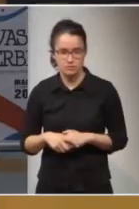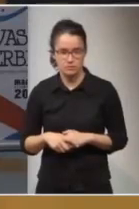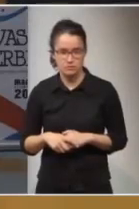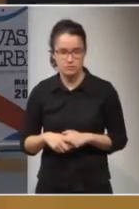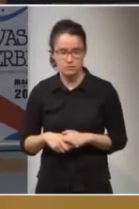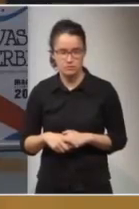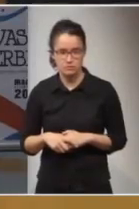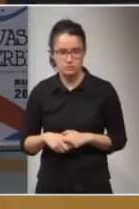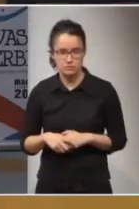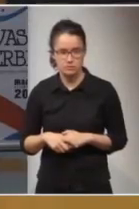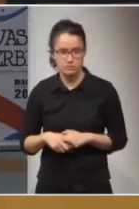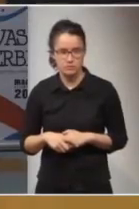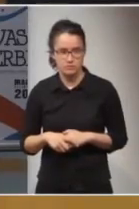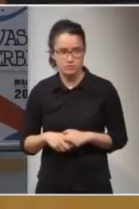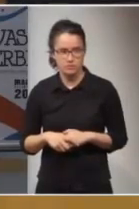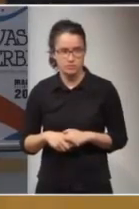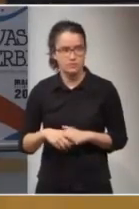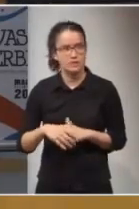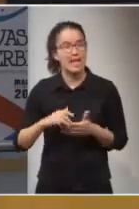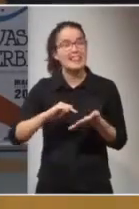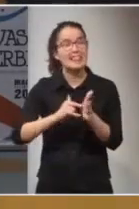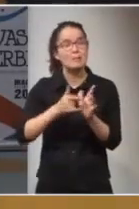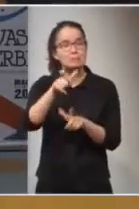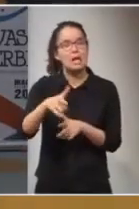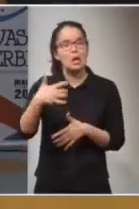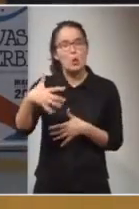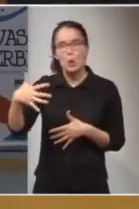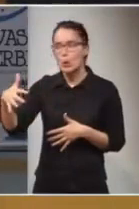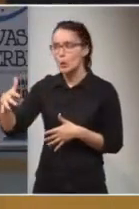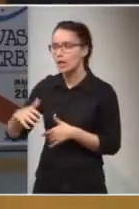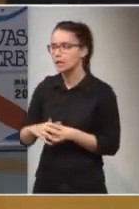Where's the technical guy? ¿Dónde está el técnico? aquí.